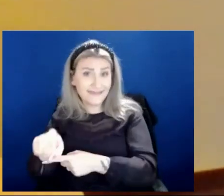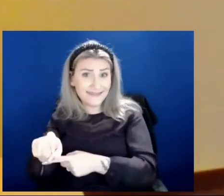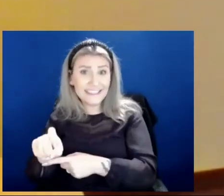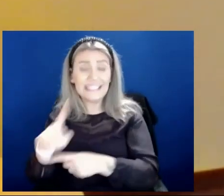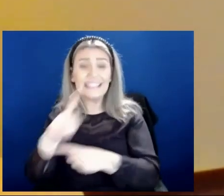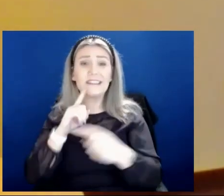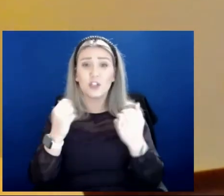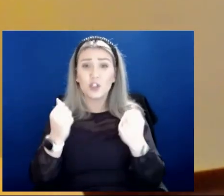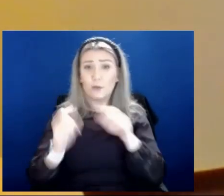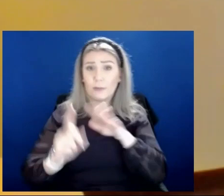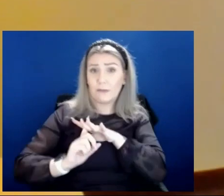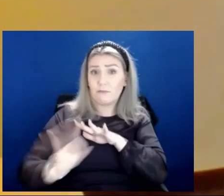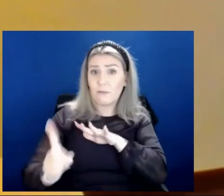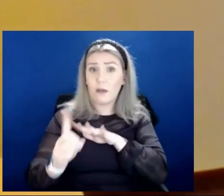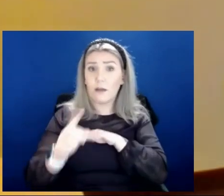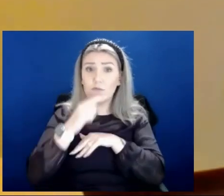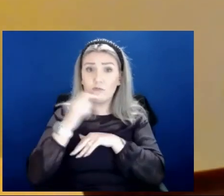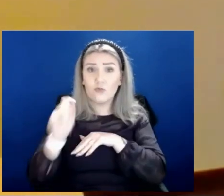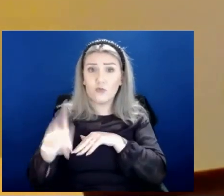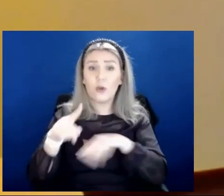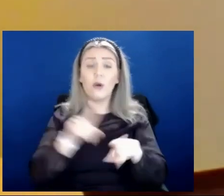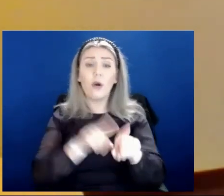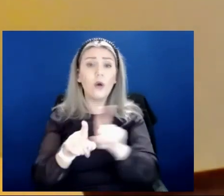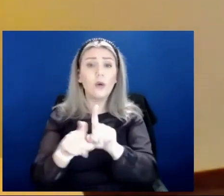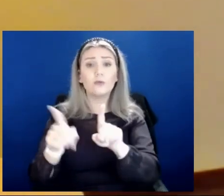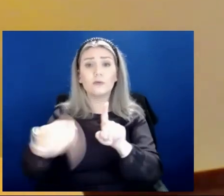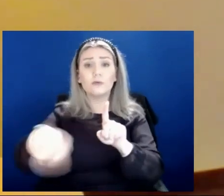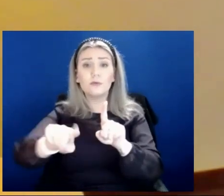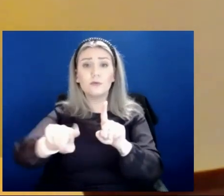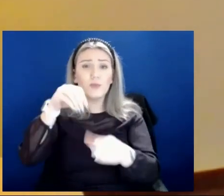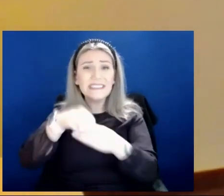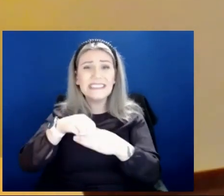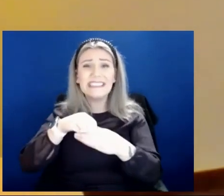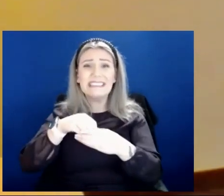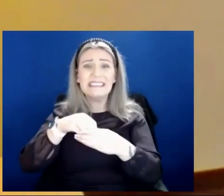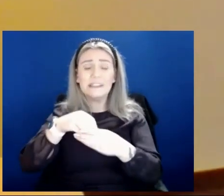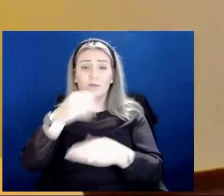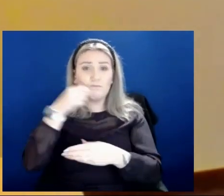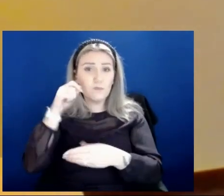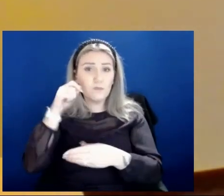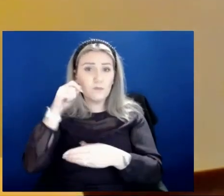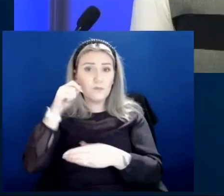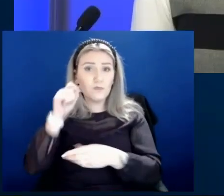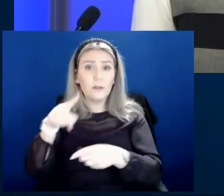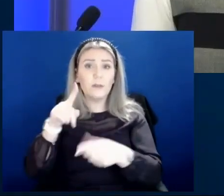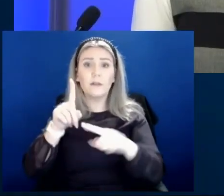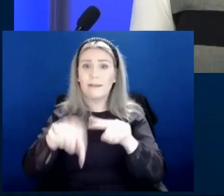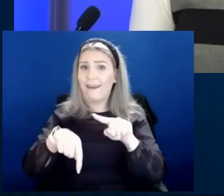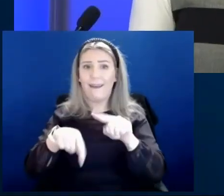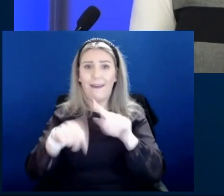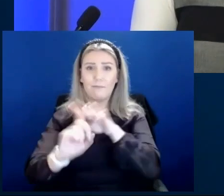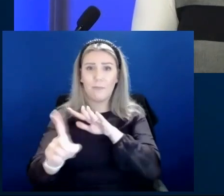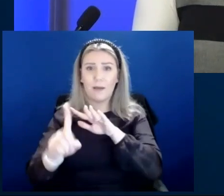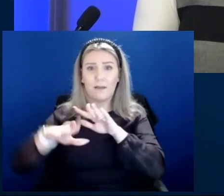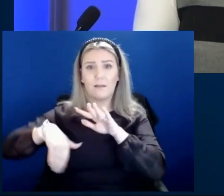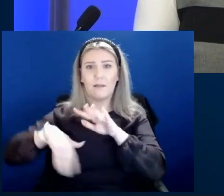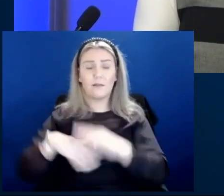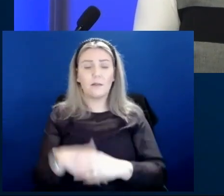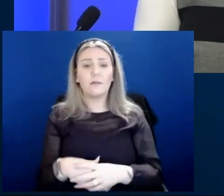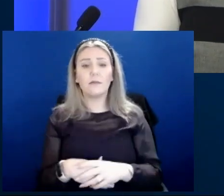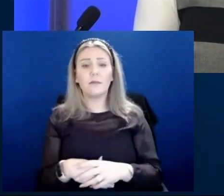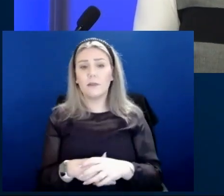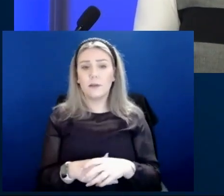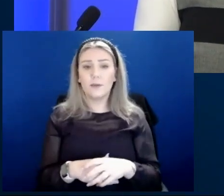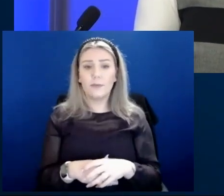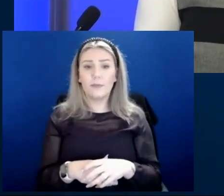currently escaping Ukraine, but also those who are in Ukraine and have not been able to get out yet. Yeah, we